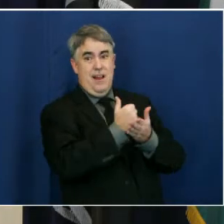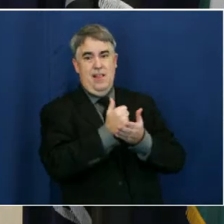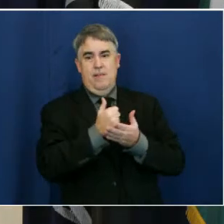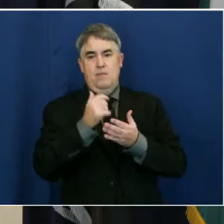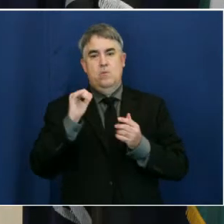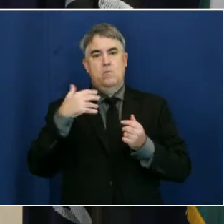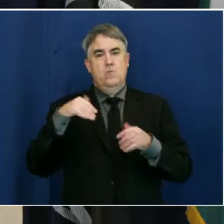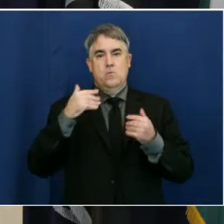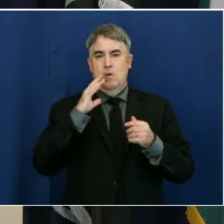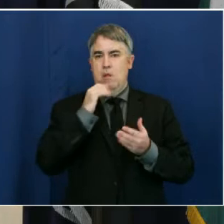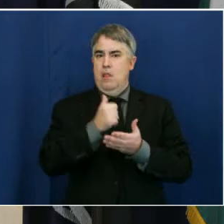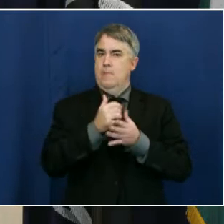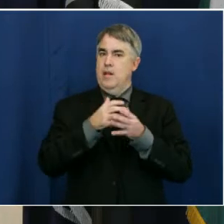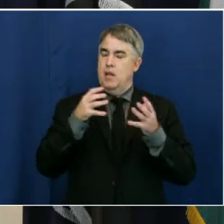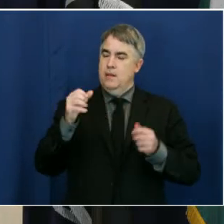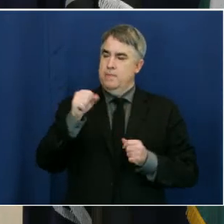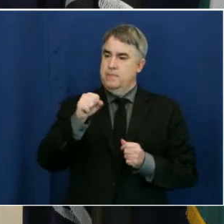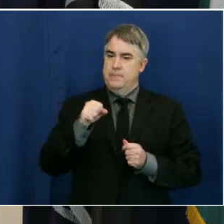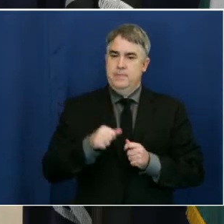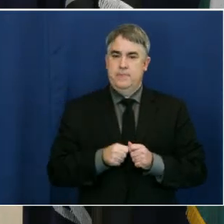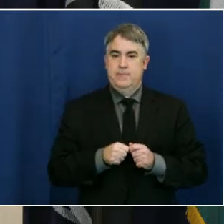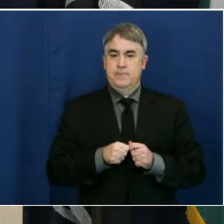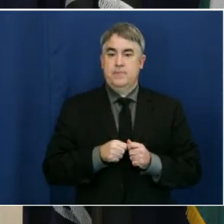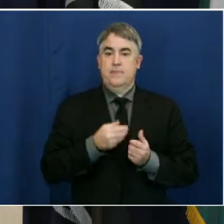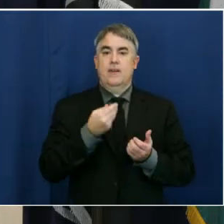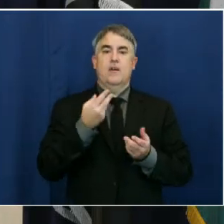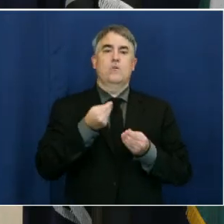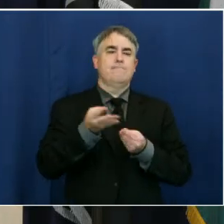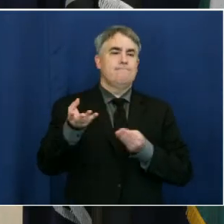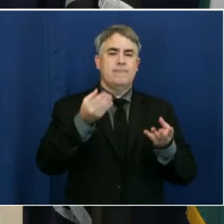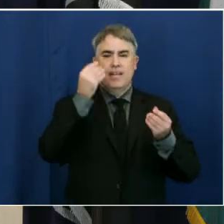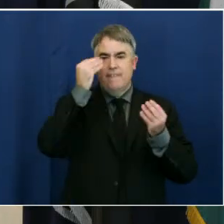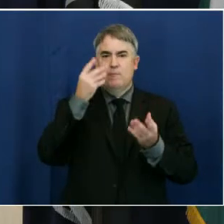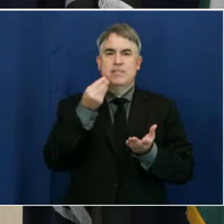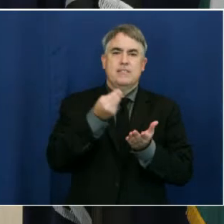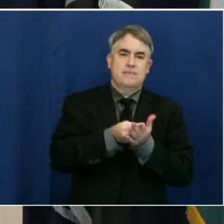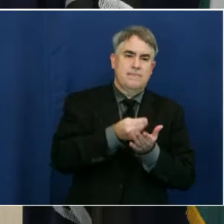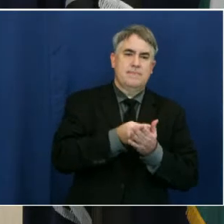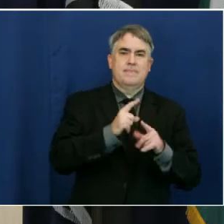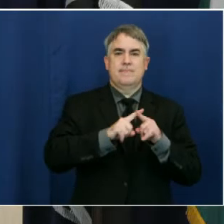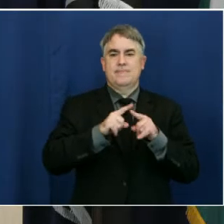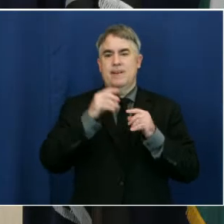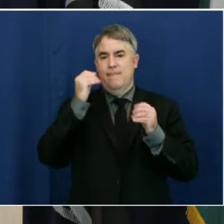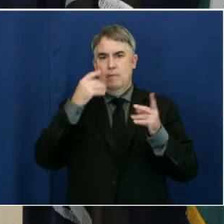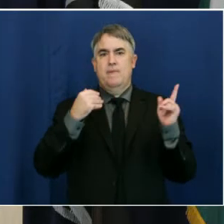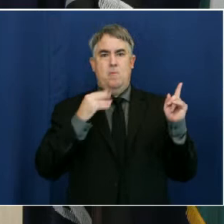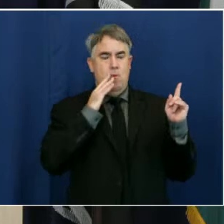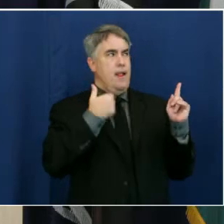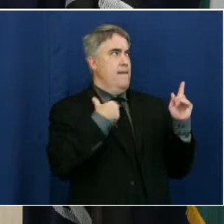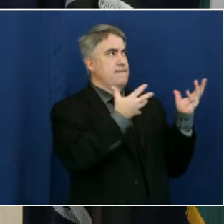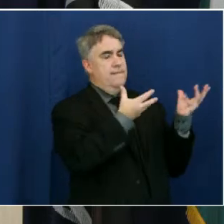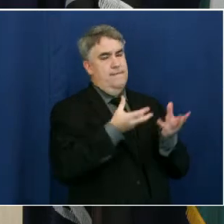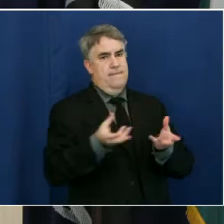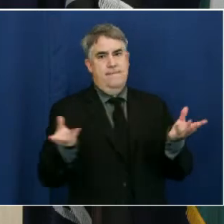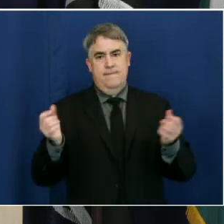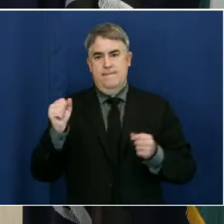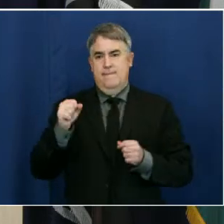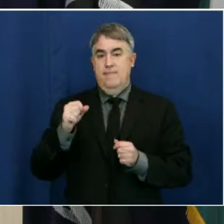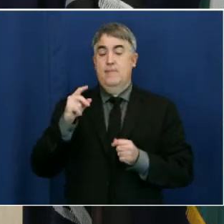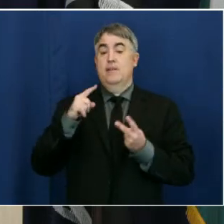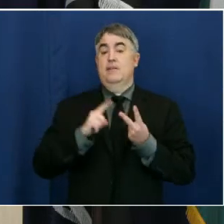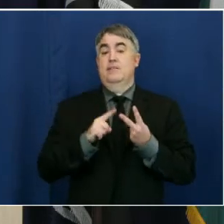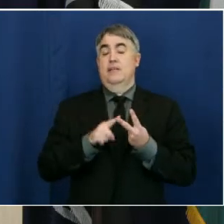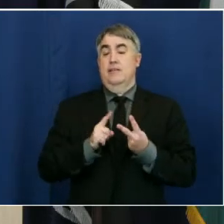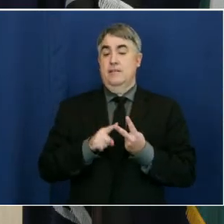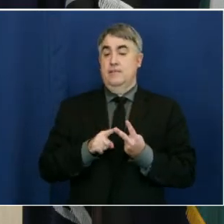available to individuals, the easier it is to comply with the public health orders. And then the second area, I think, would just be the availability of